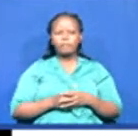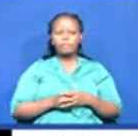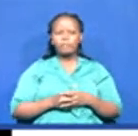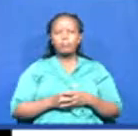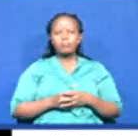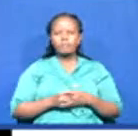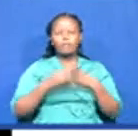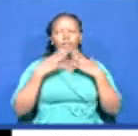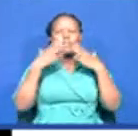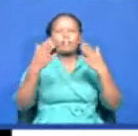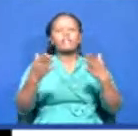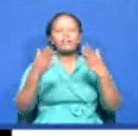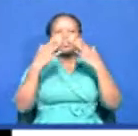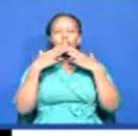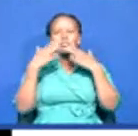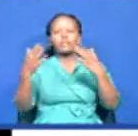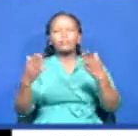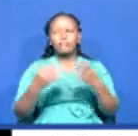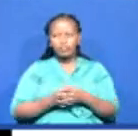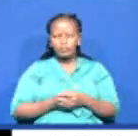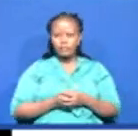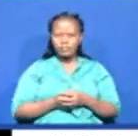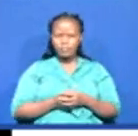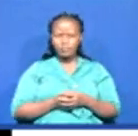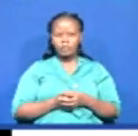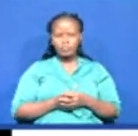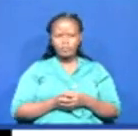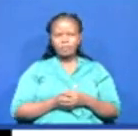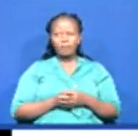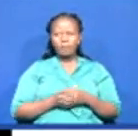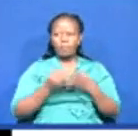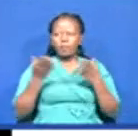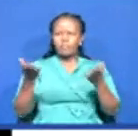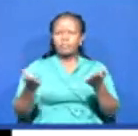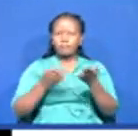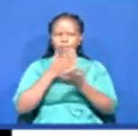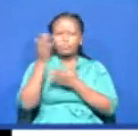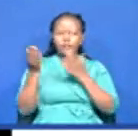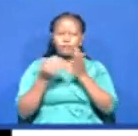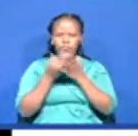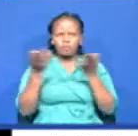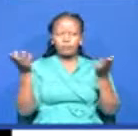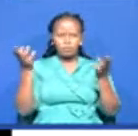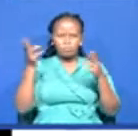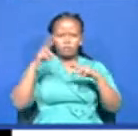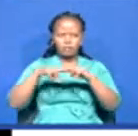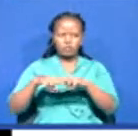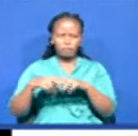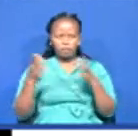Thank you. May you take your position. And may we always remain true to the words of our national anthem.